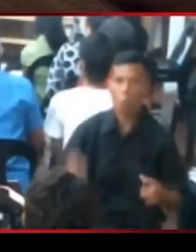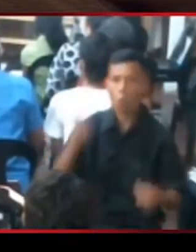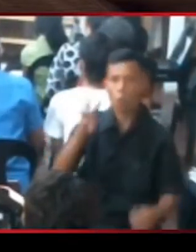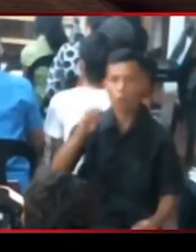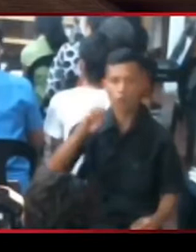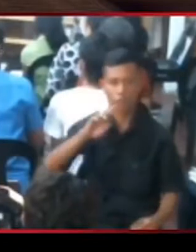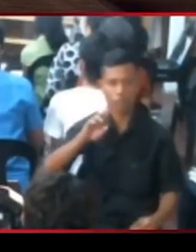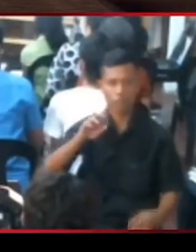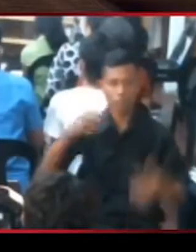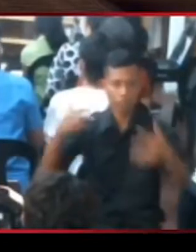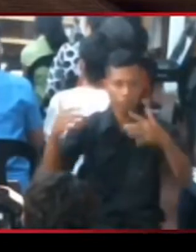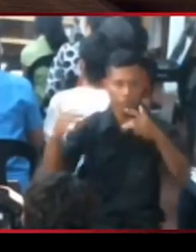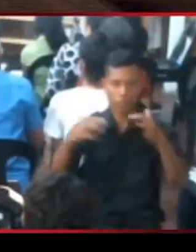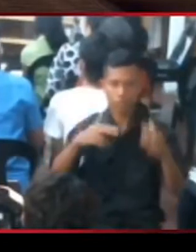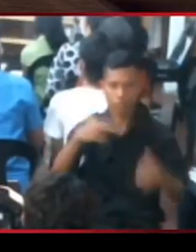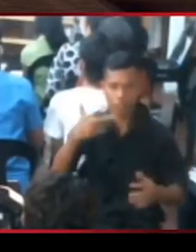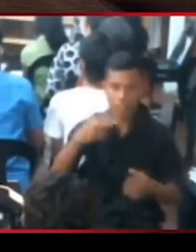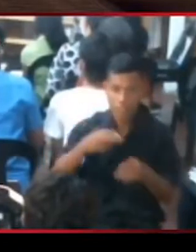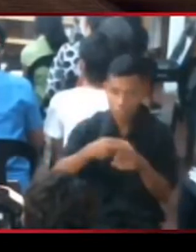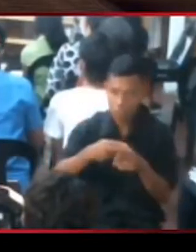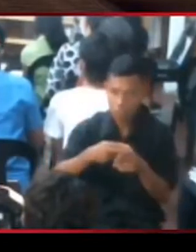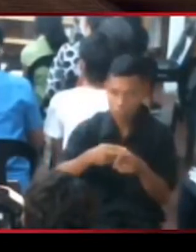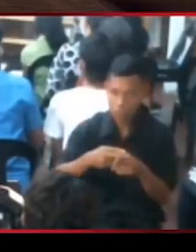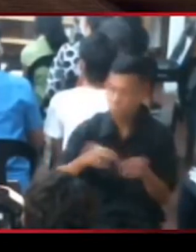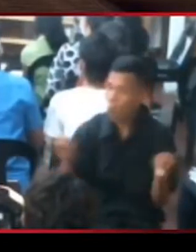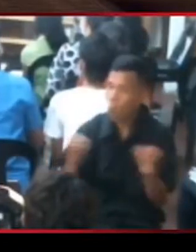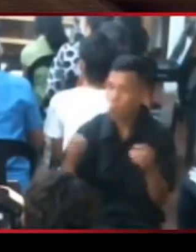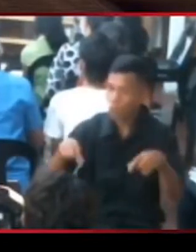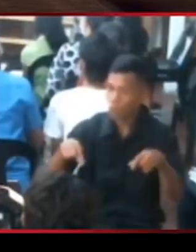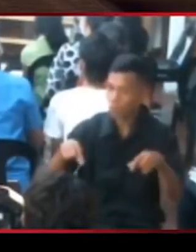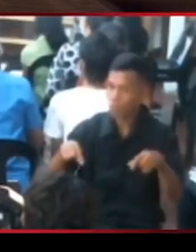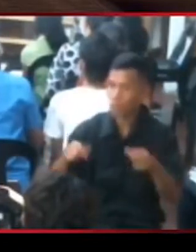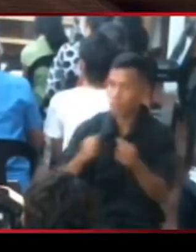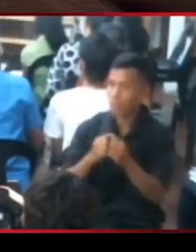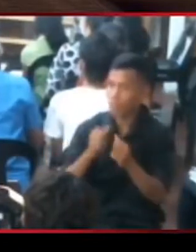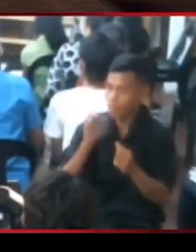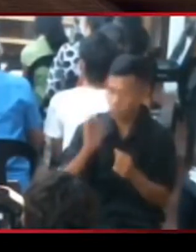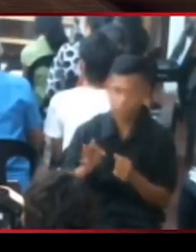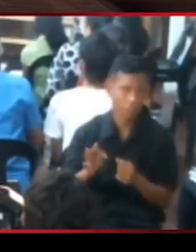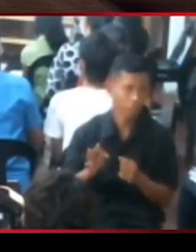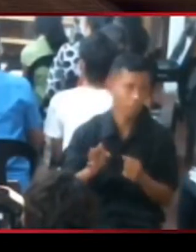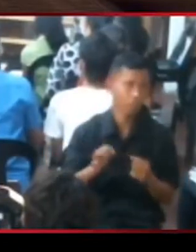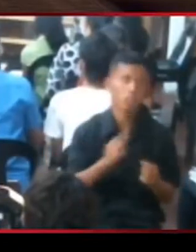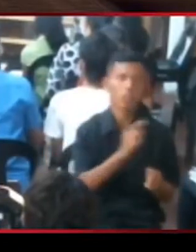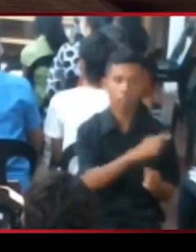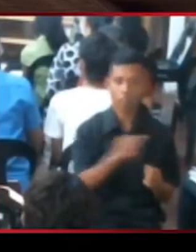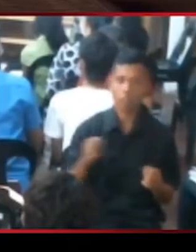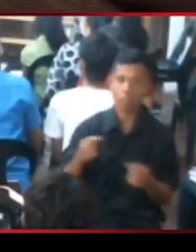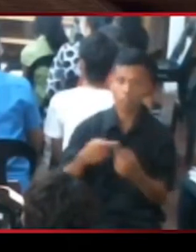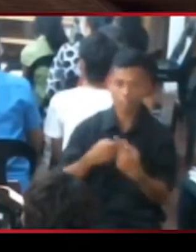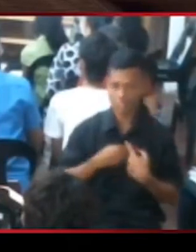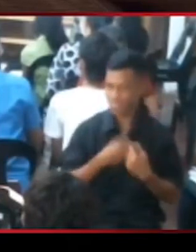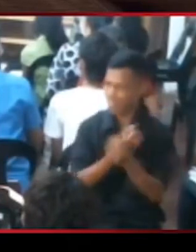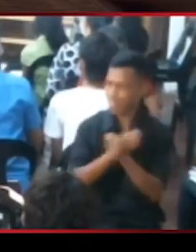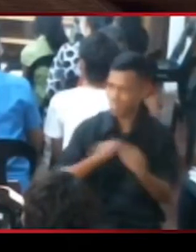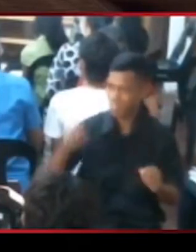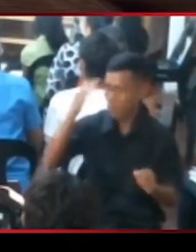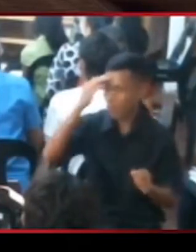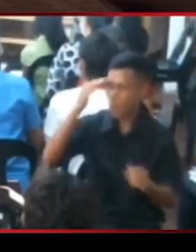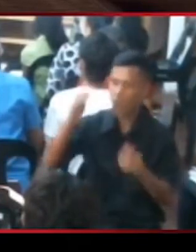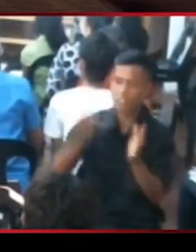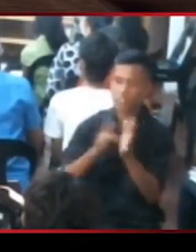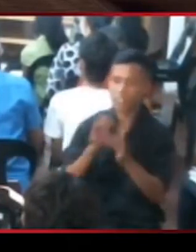It's coming. But we won't be here. If you're saved and you know Jesus Christ, you'll be in